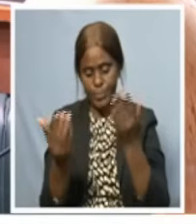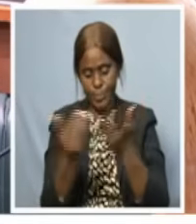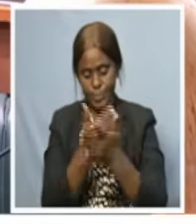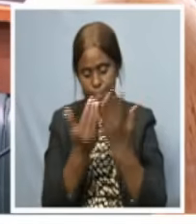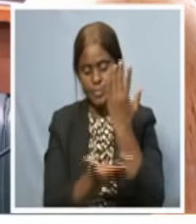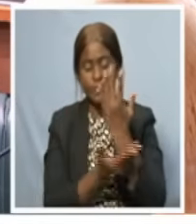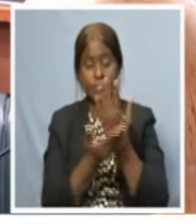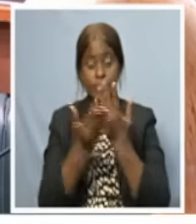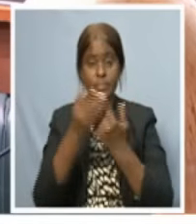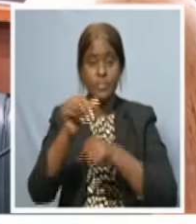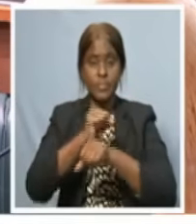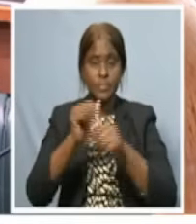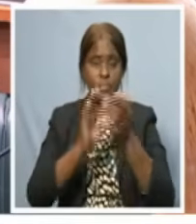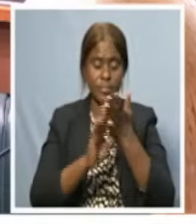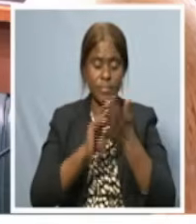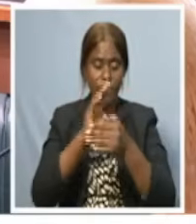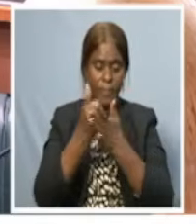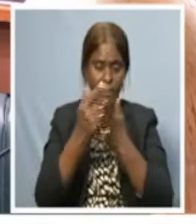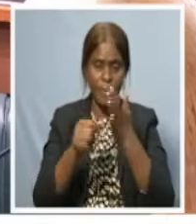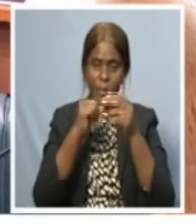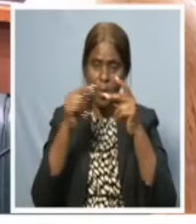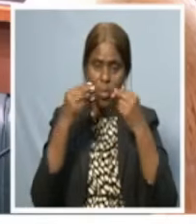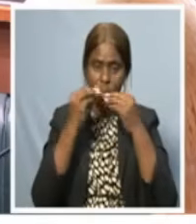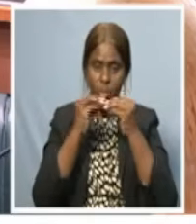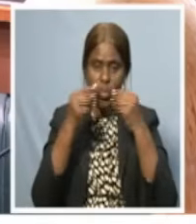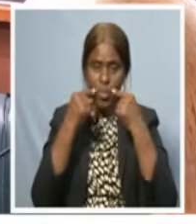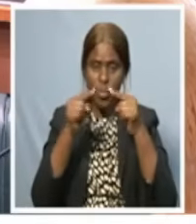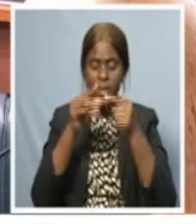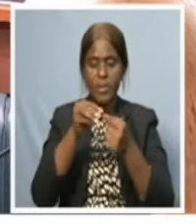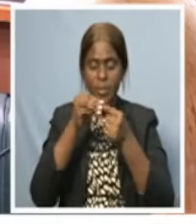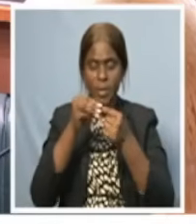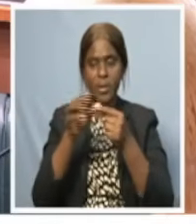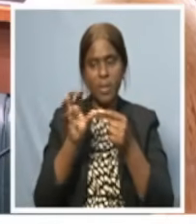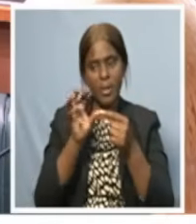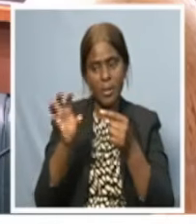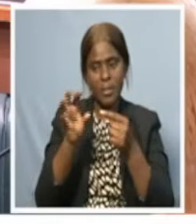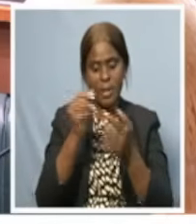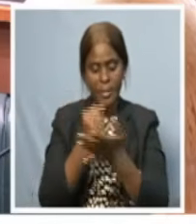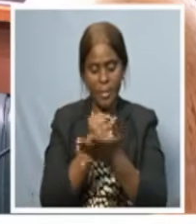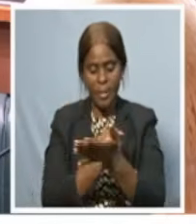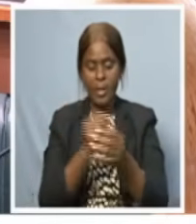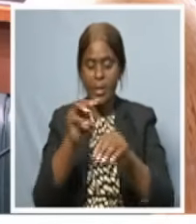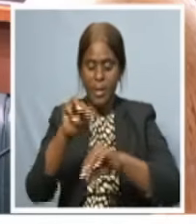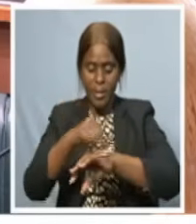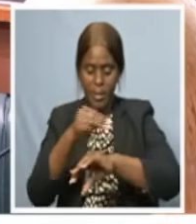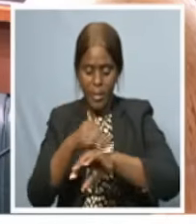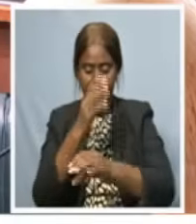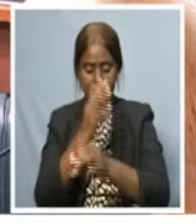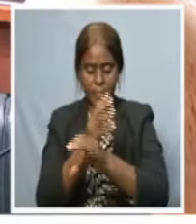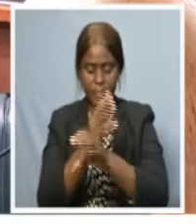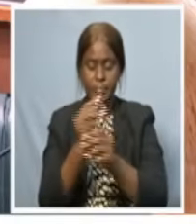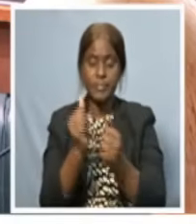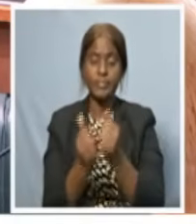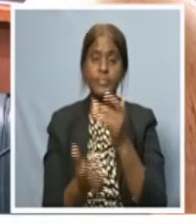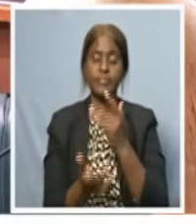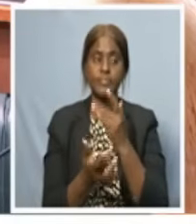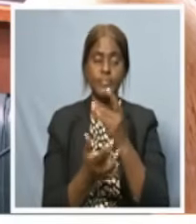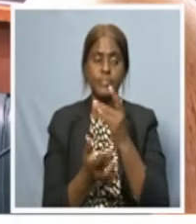upgraded secondary schools where shortages are more pronounced, especially in specialized subjects such as mathematics, science, and